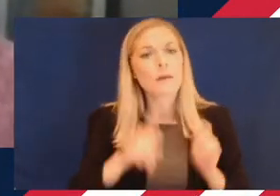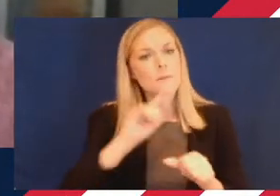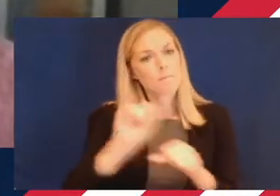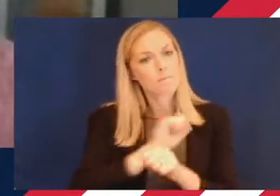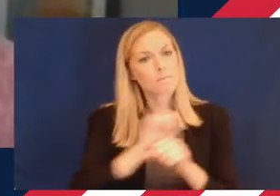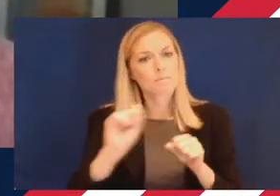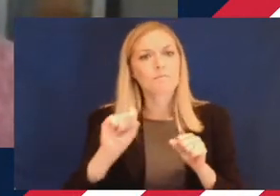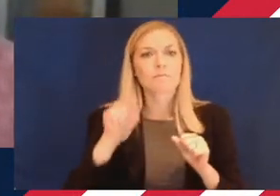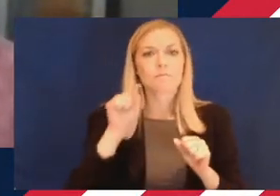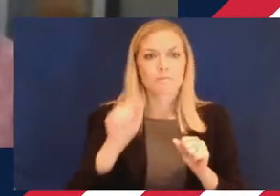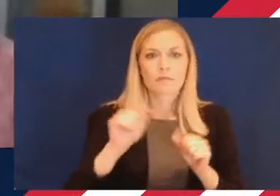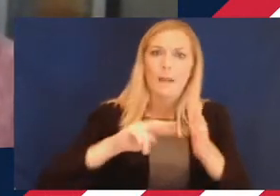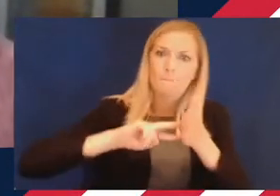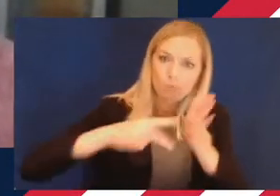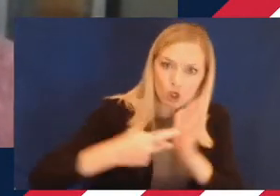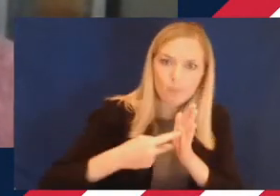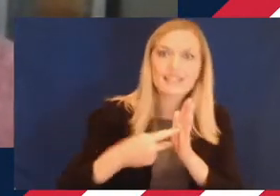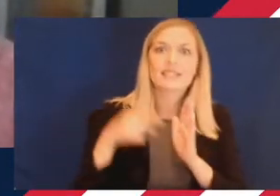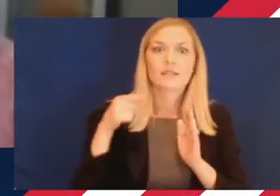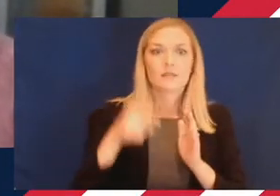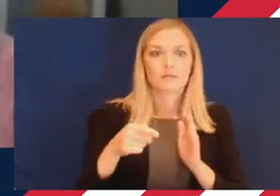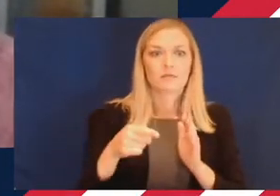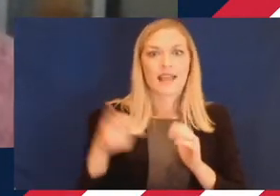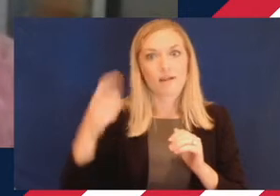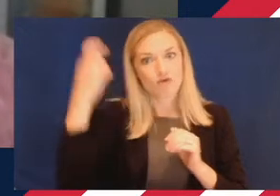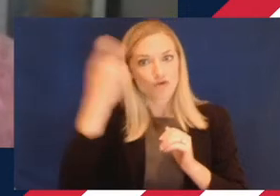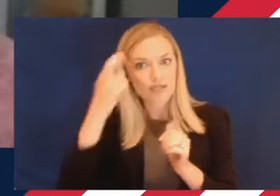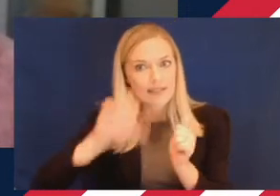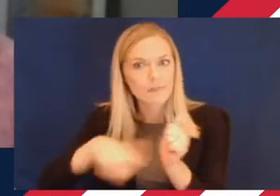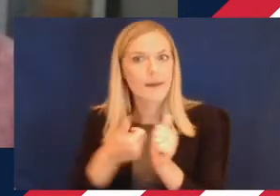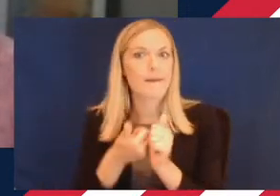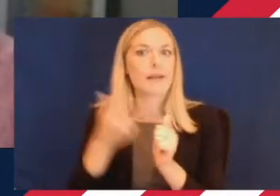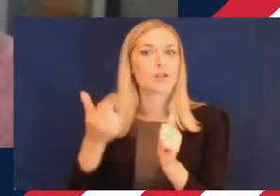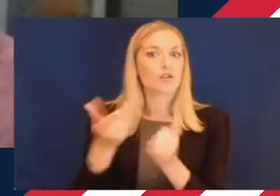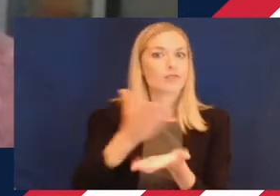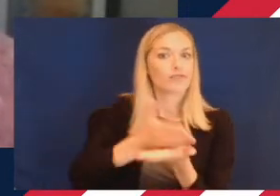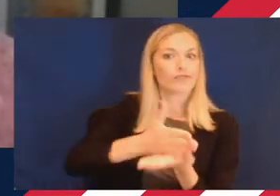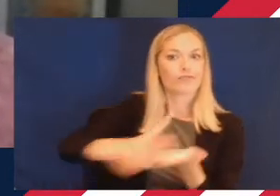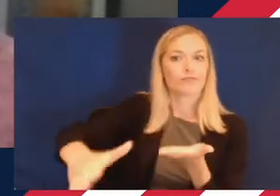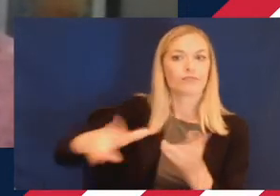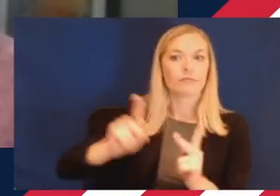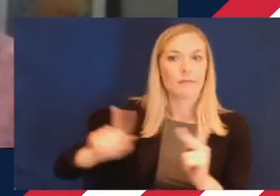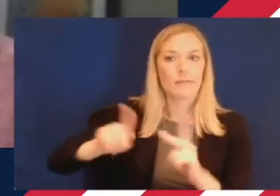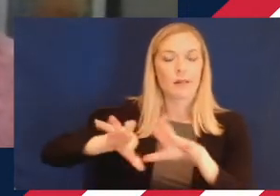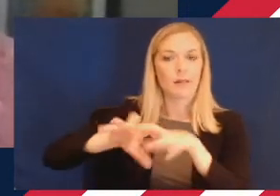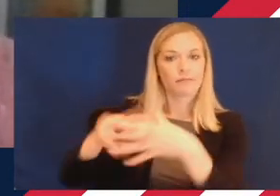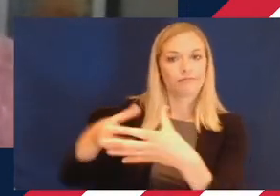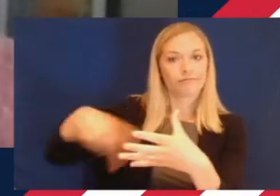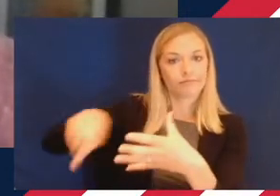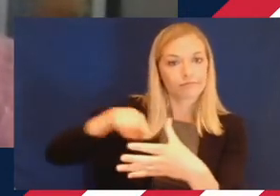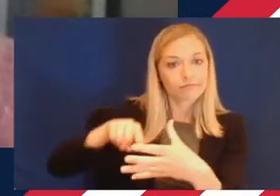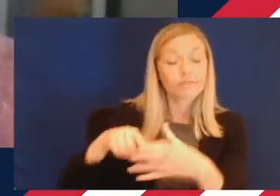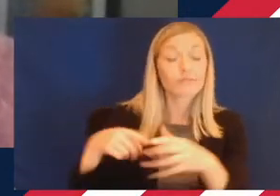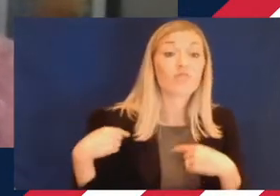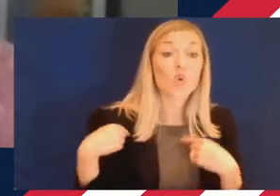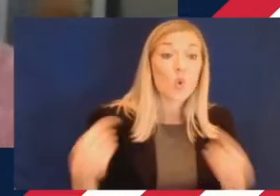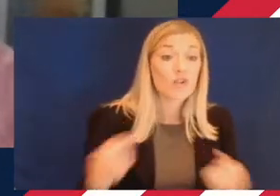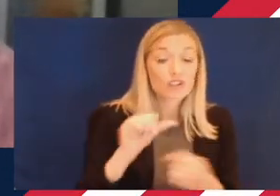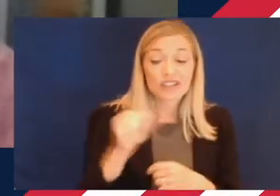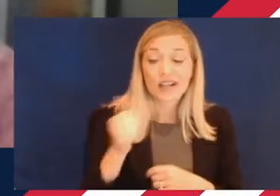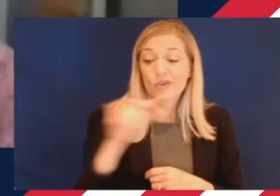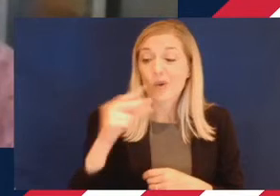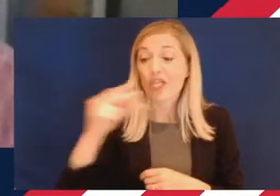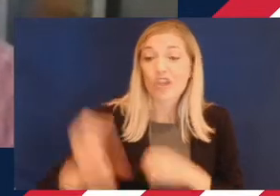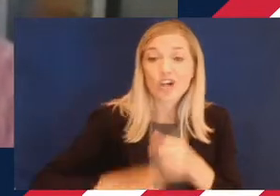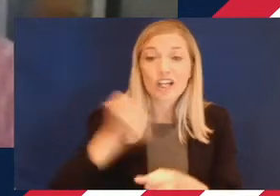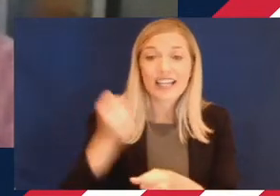income, opportunity, and equality. Over the decades, city inhabitants have been battered by deindustrialization, racist